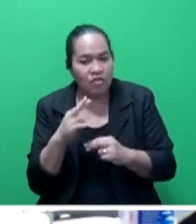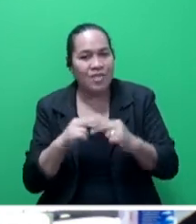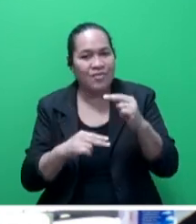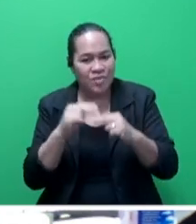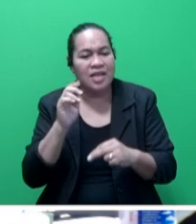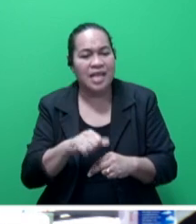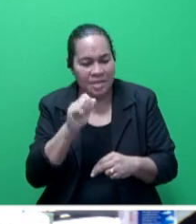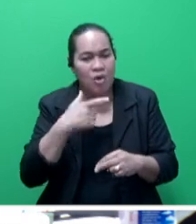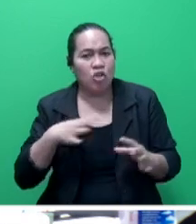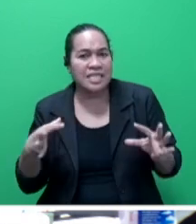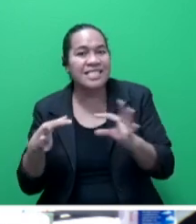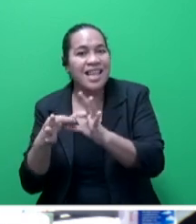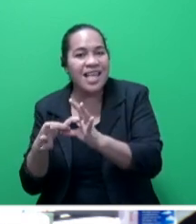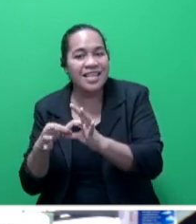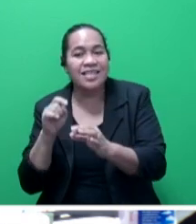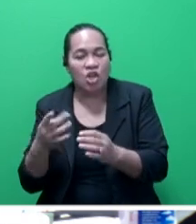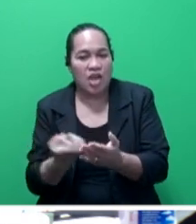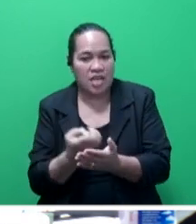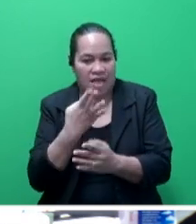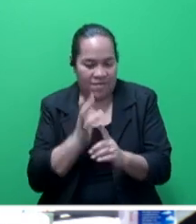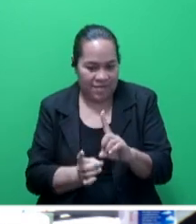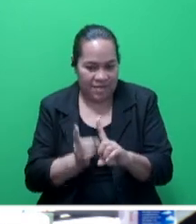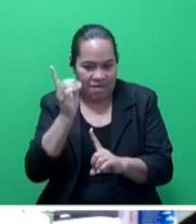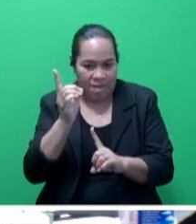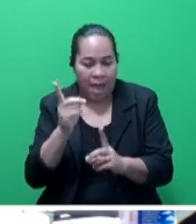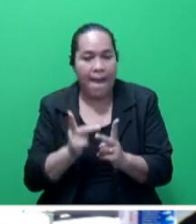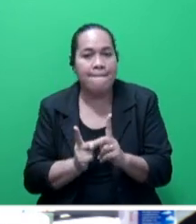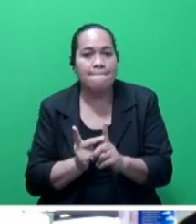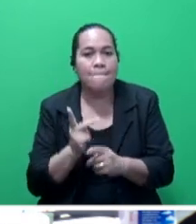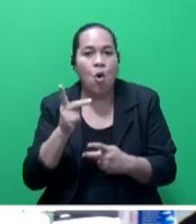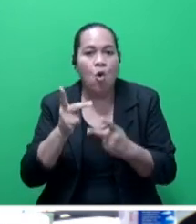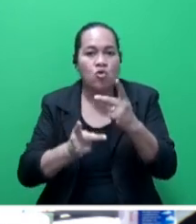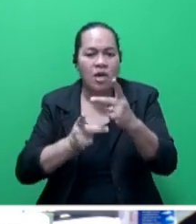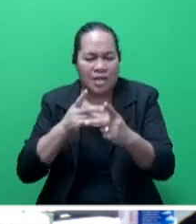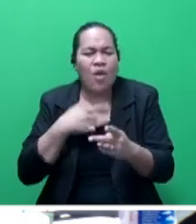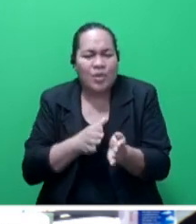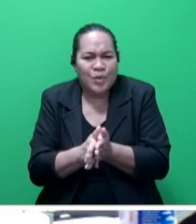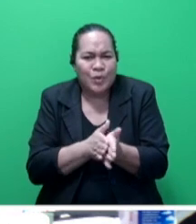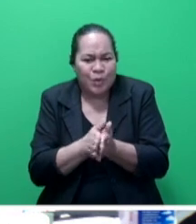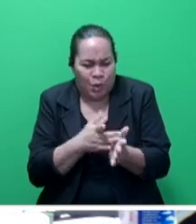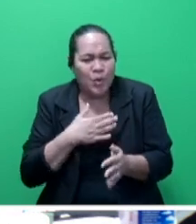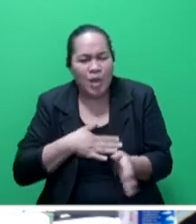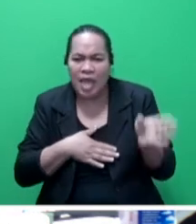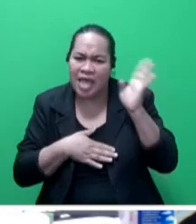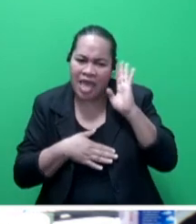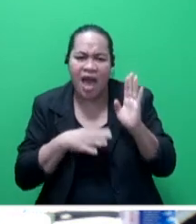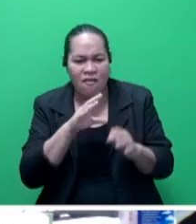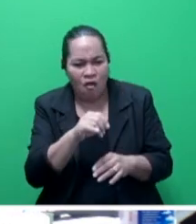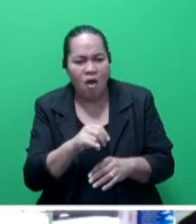is linked to economic development and progress. And this is something that we look forward to hear from the Honourable